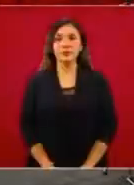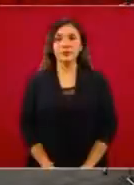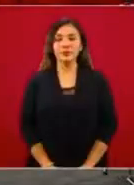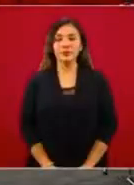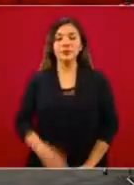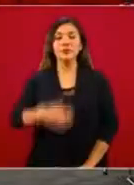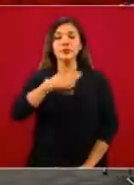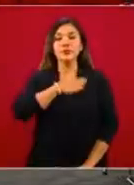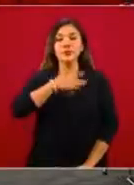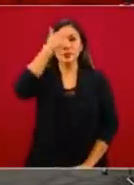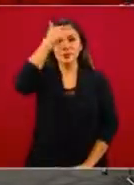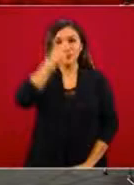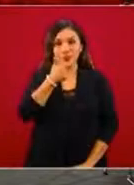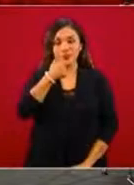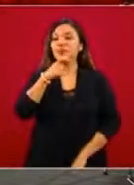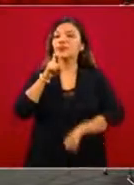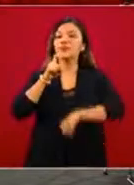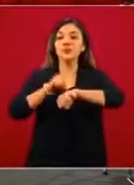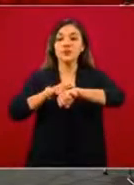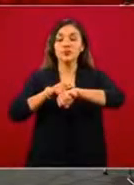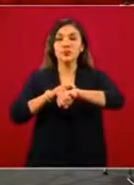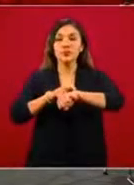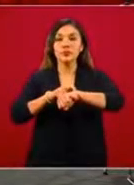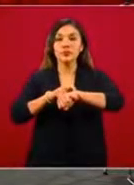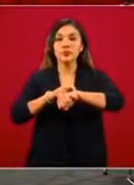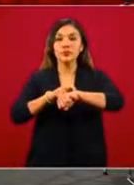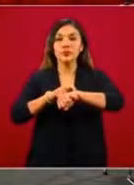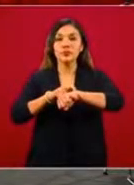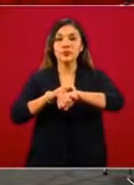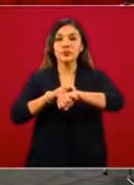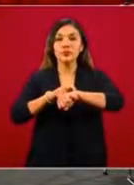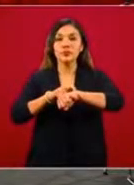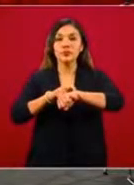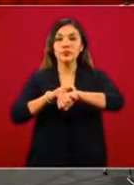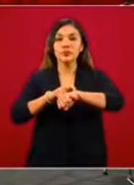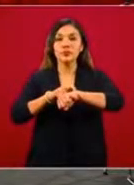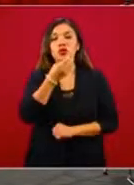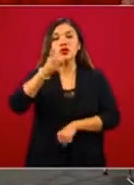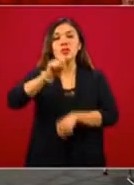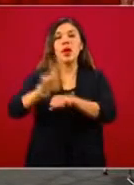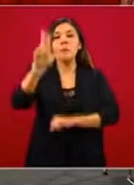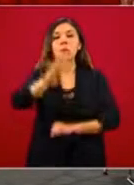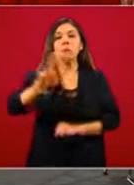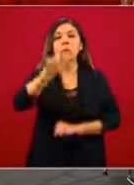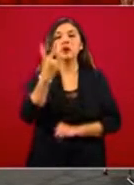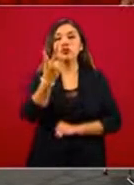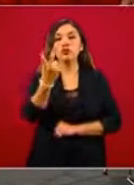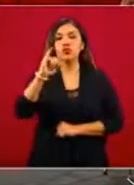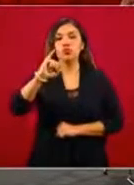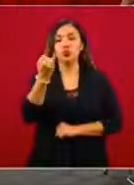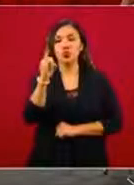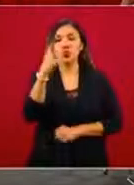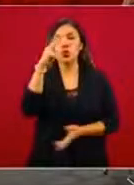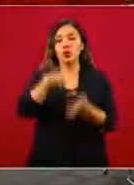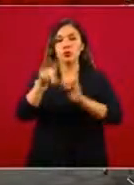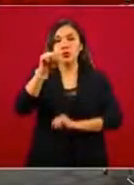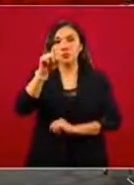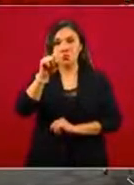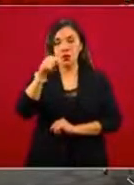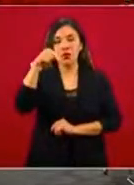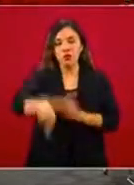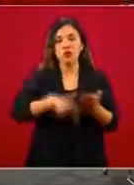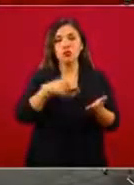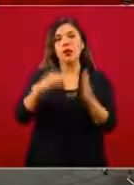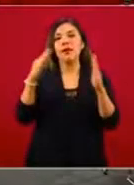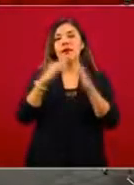Very good evening to you. It's 7:02 on Tuesday, June 2nd,